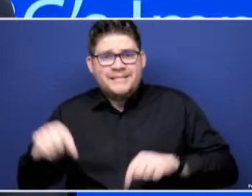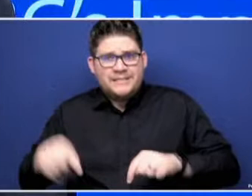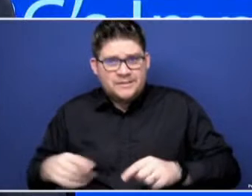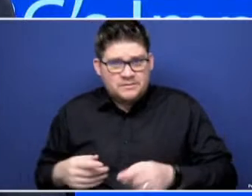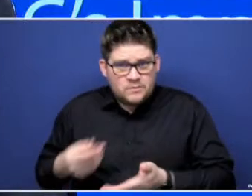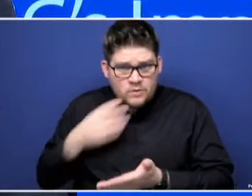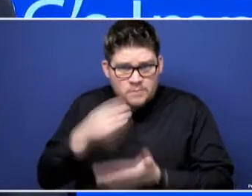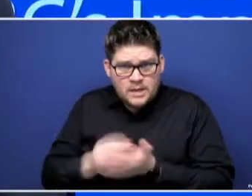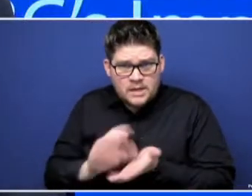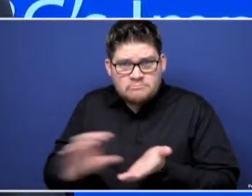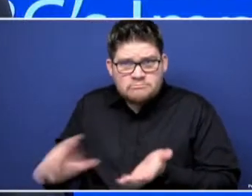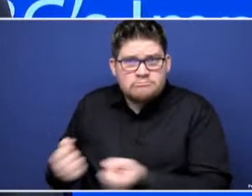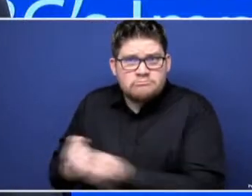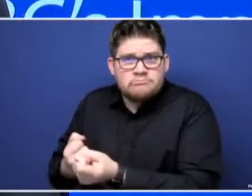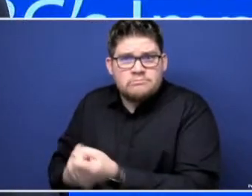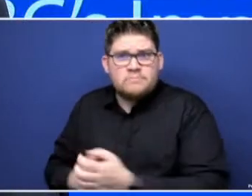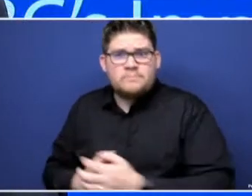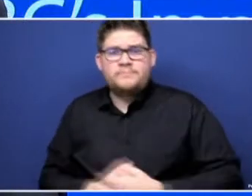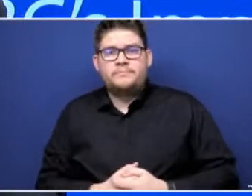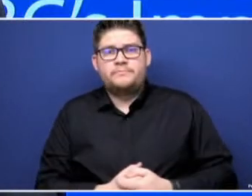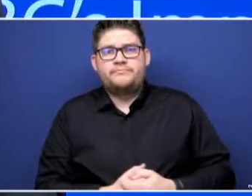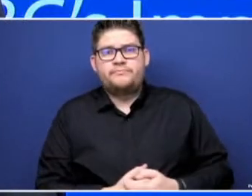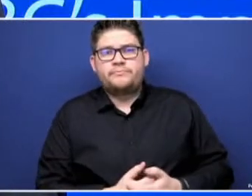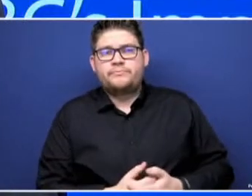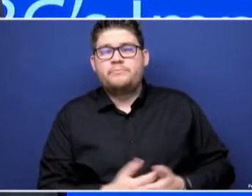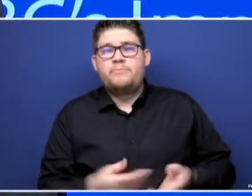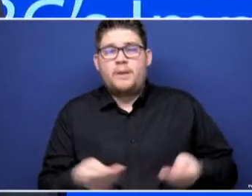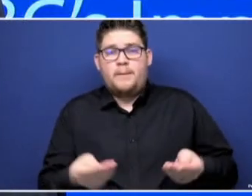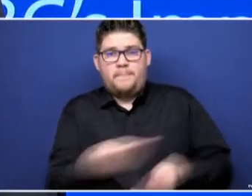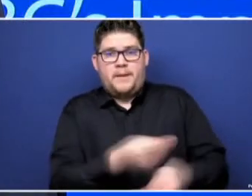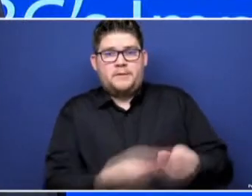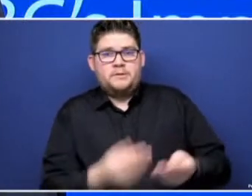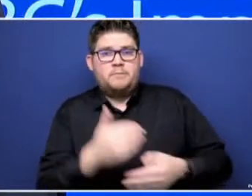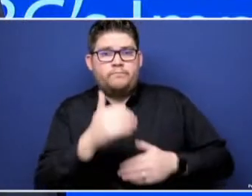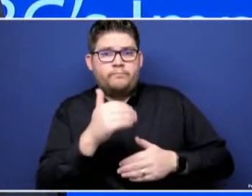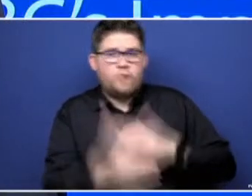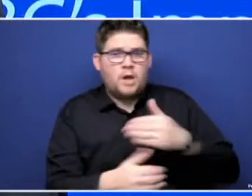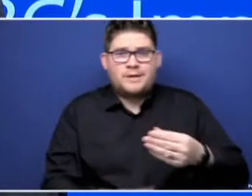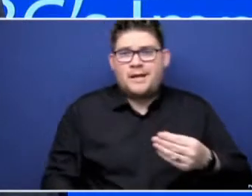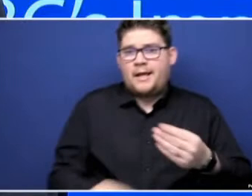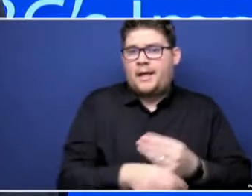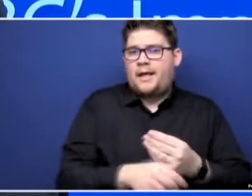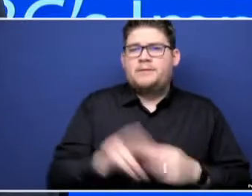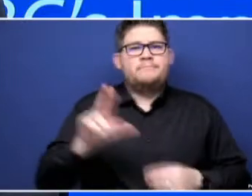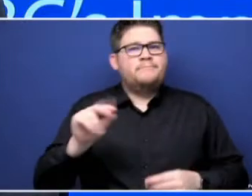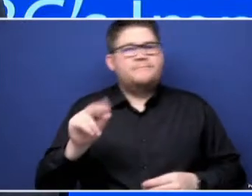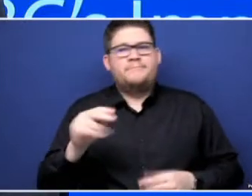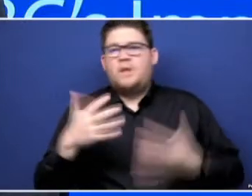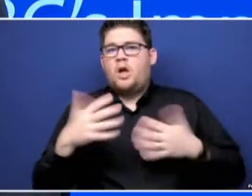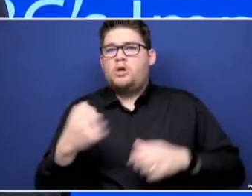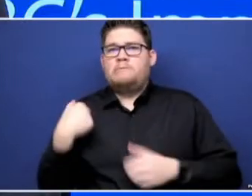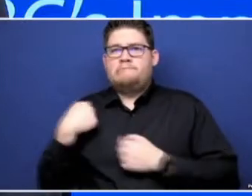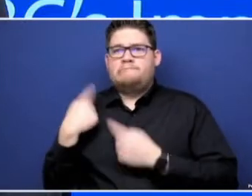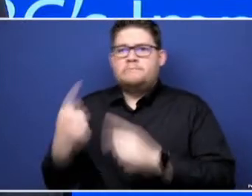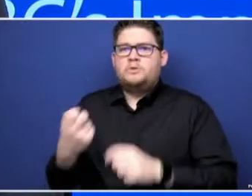also duplicated across the country. Now, having said that, I think all Canadians are now aware not just of